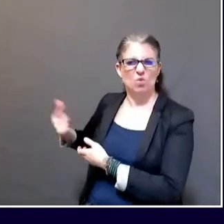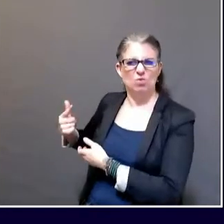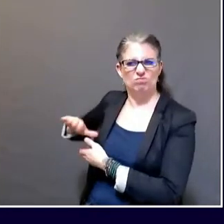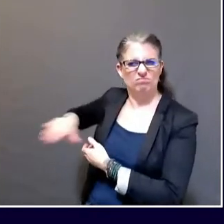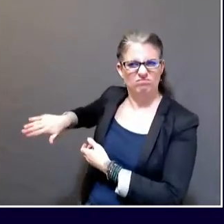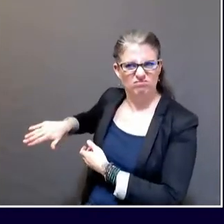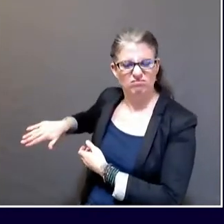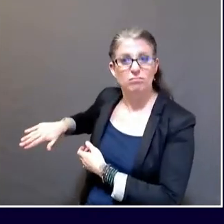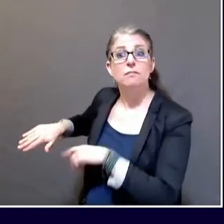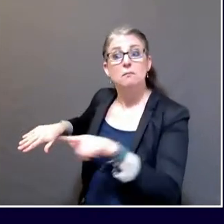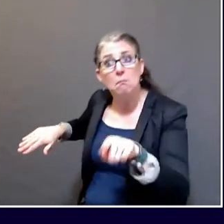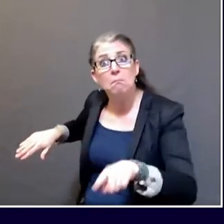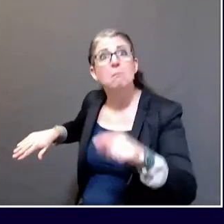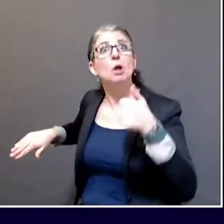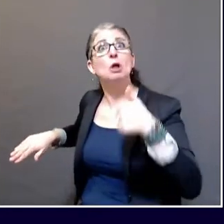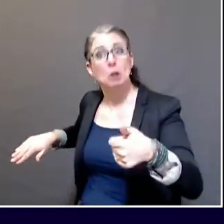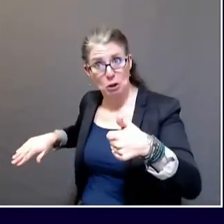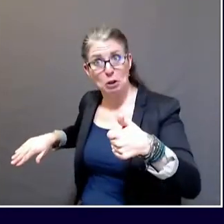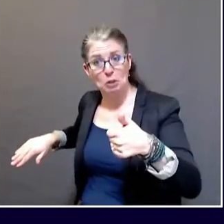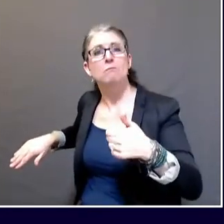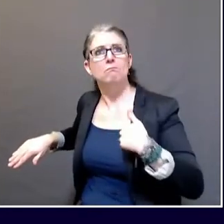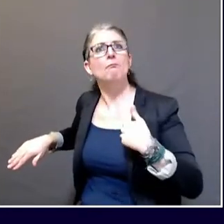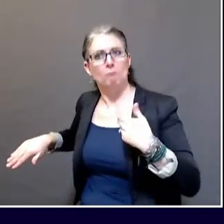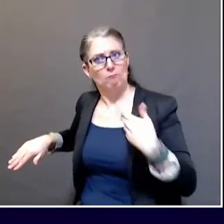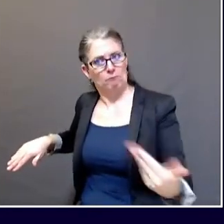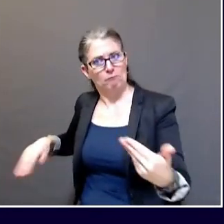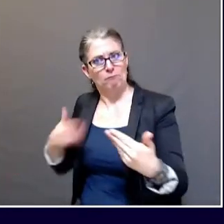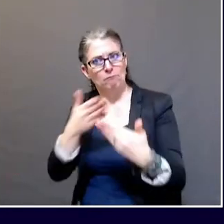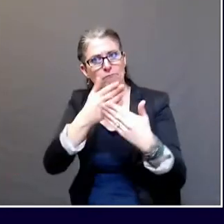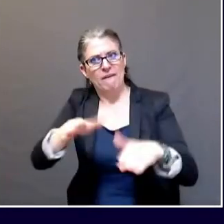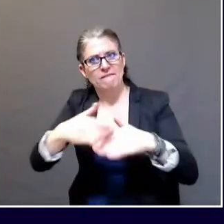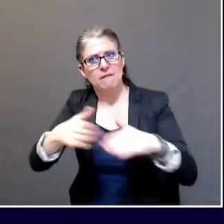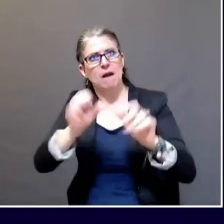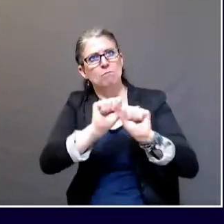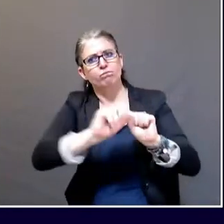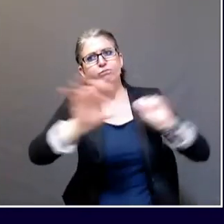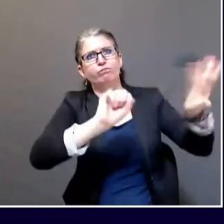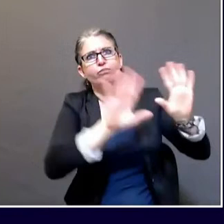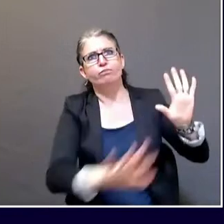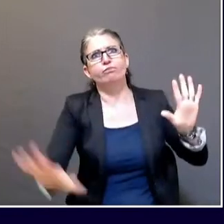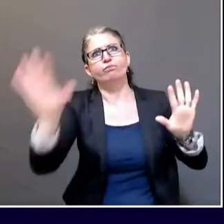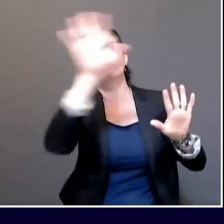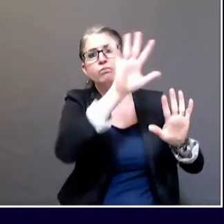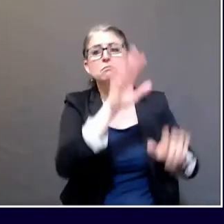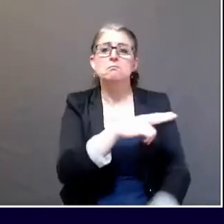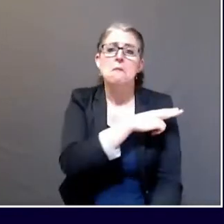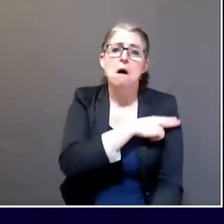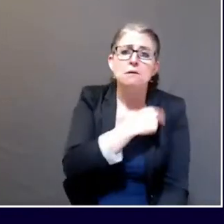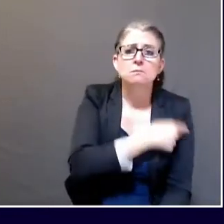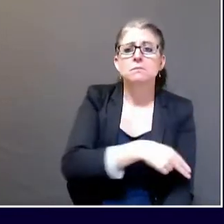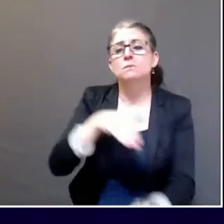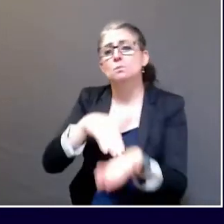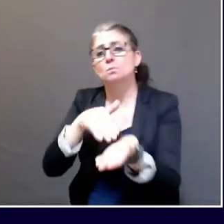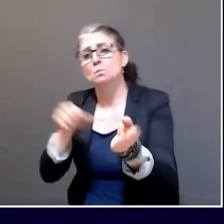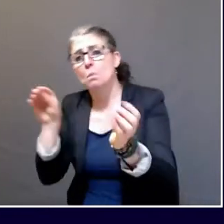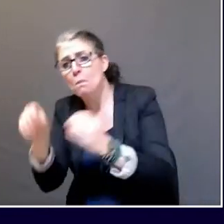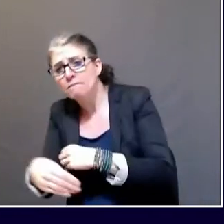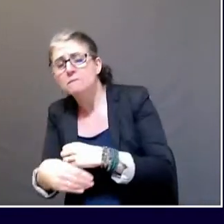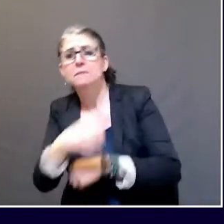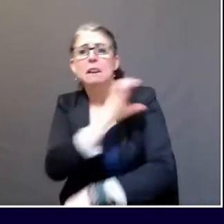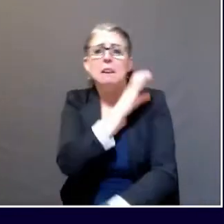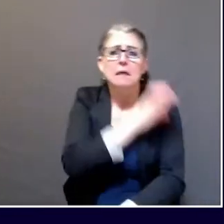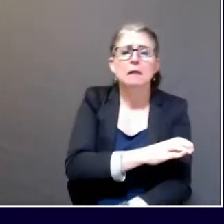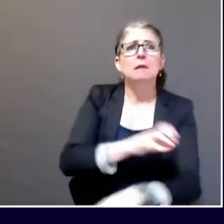they saw right on the exterior an electronic device, and on that electronic device, there's either a green check